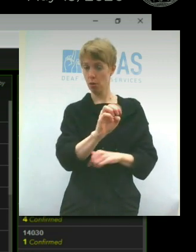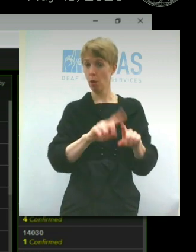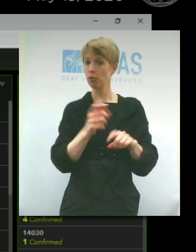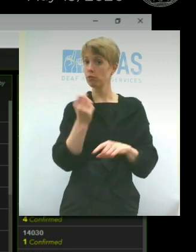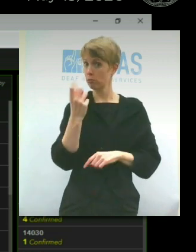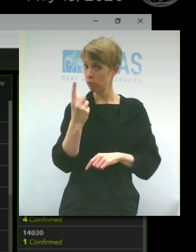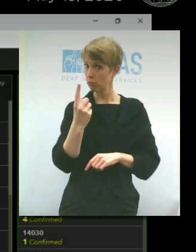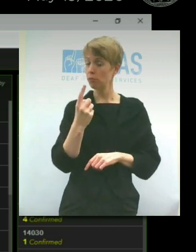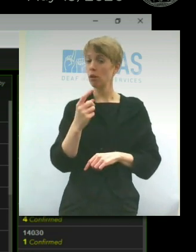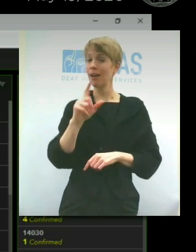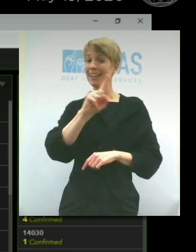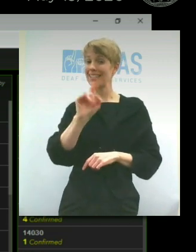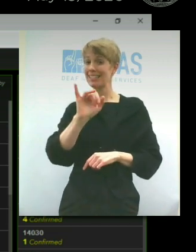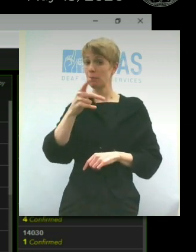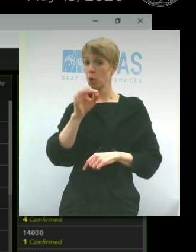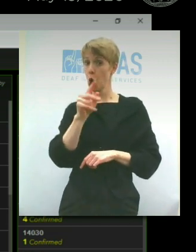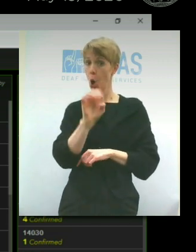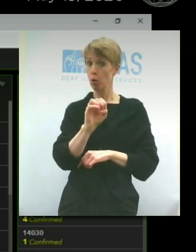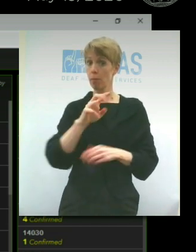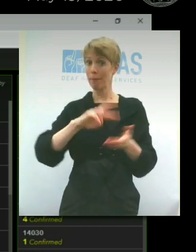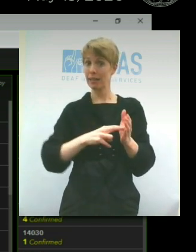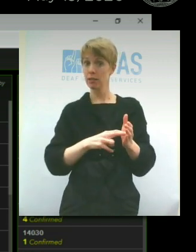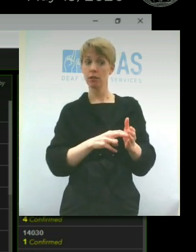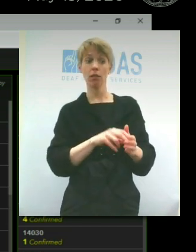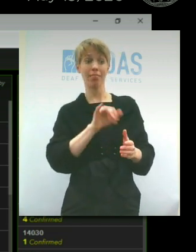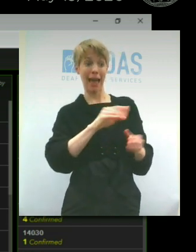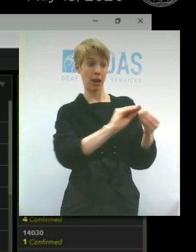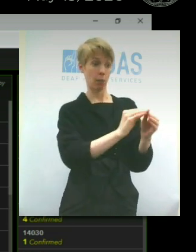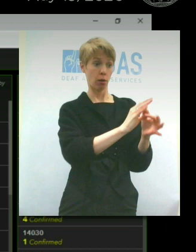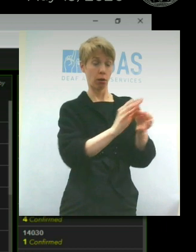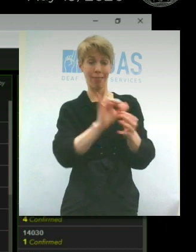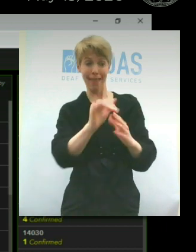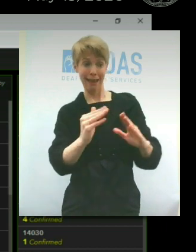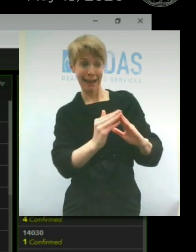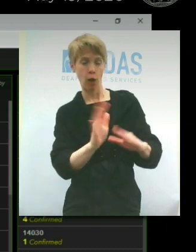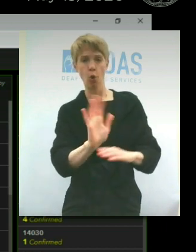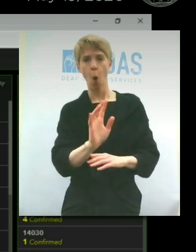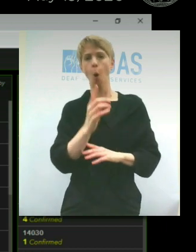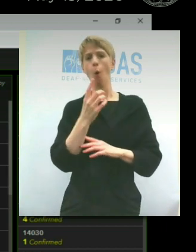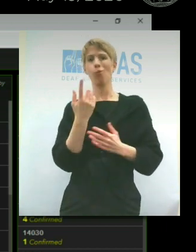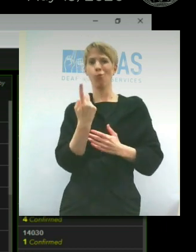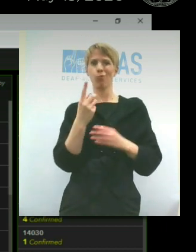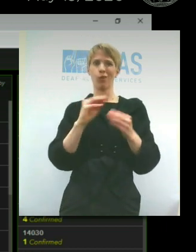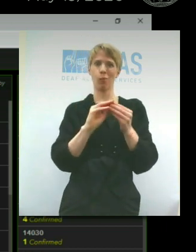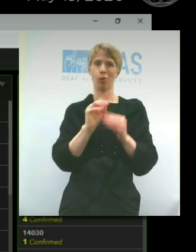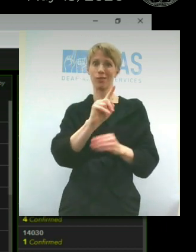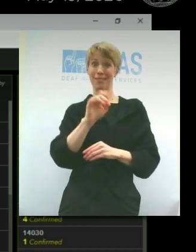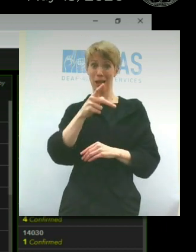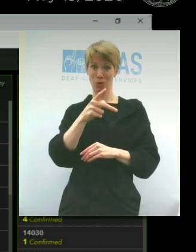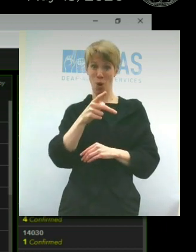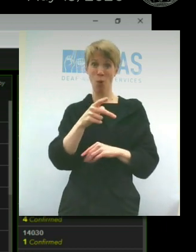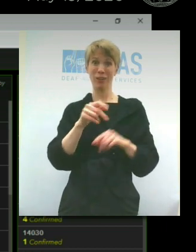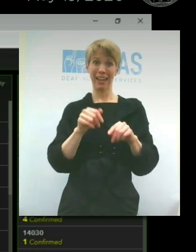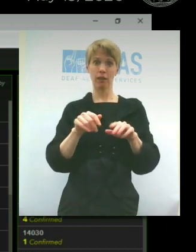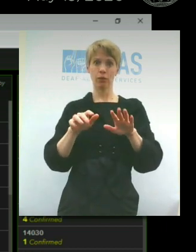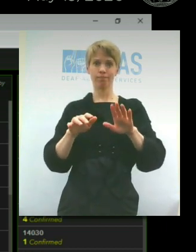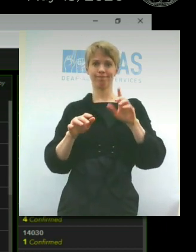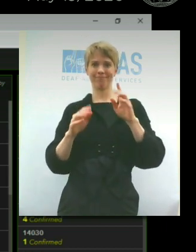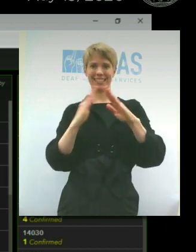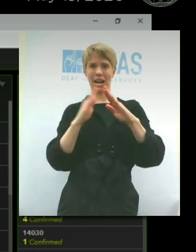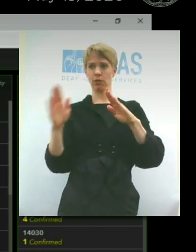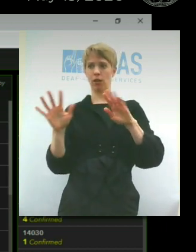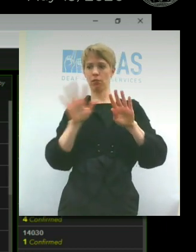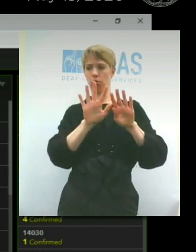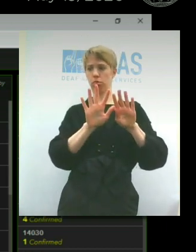There are zip codes that cross town lines, so it's not a true example of what's happening in any one town, but it does give you a good idea of what's happening in